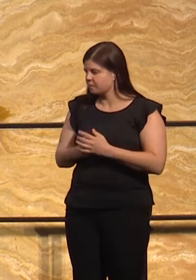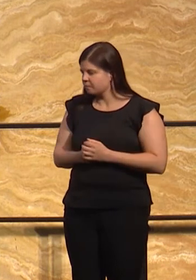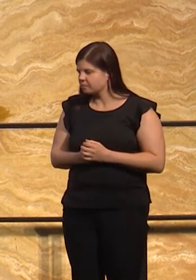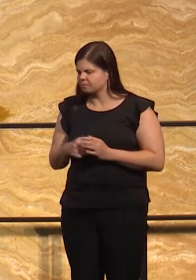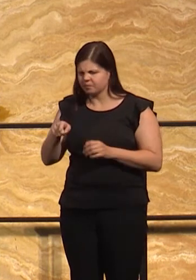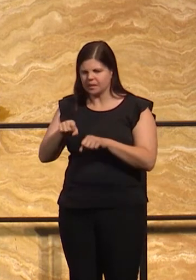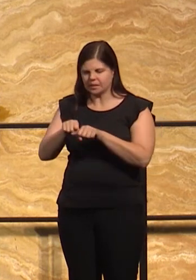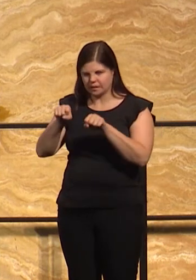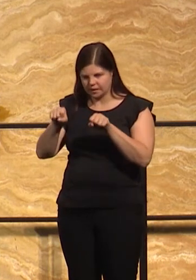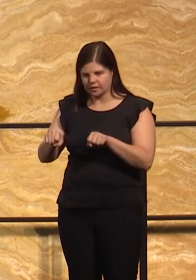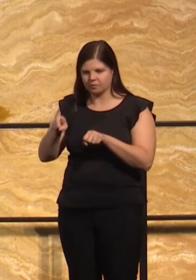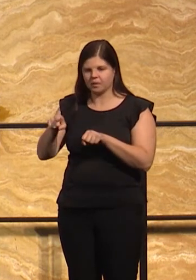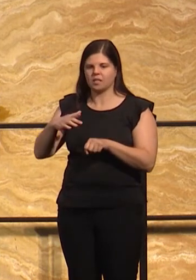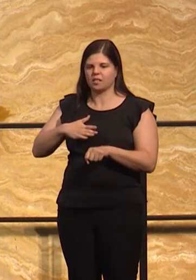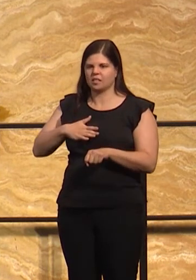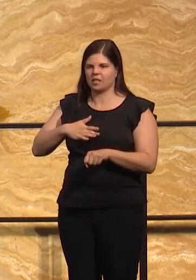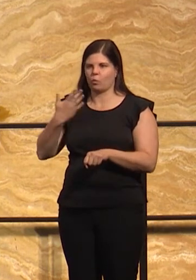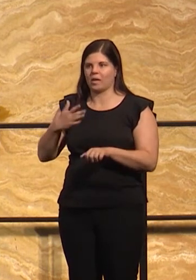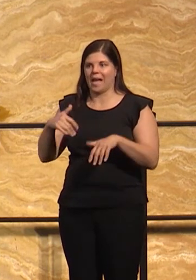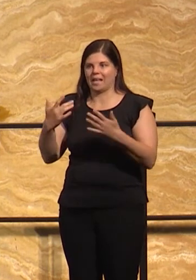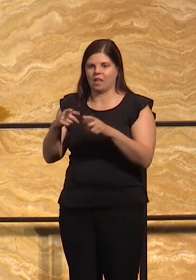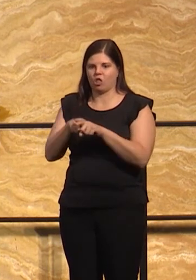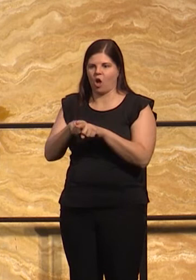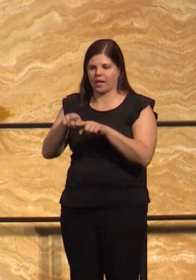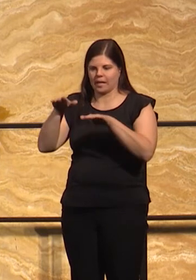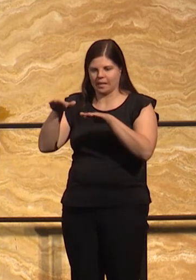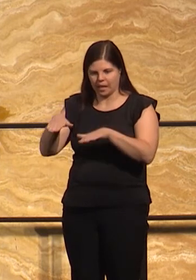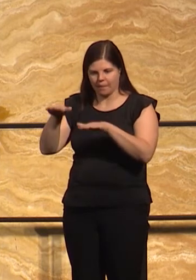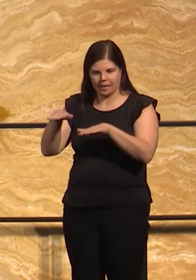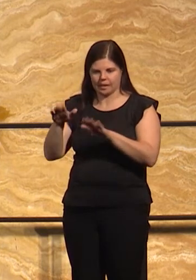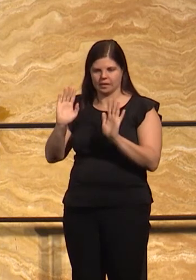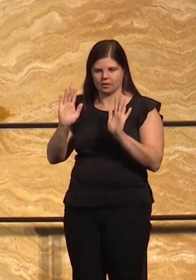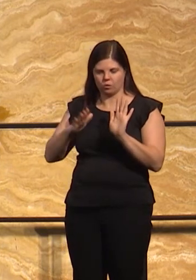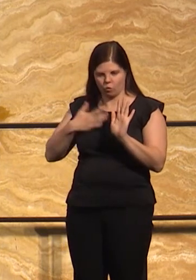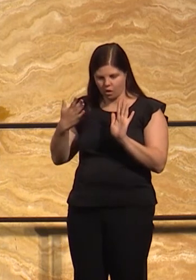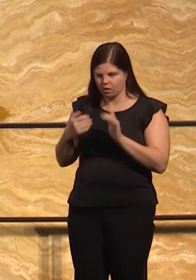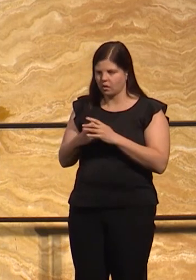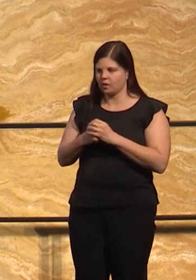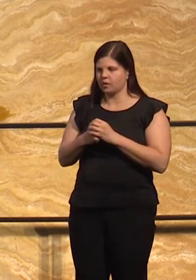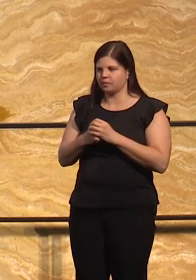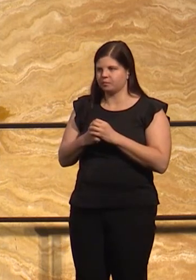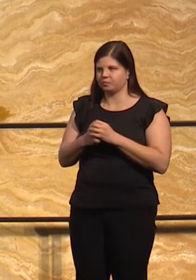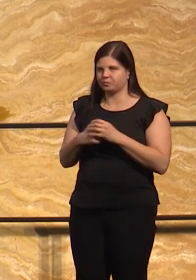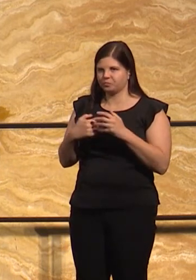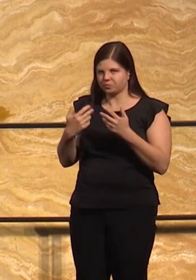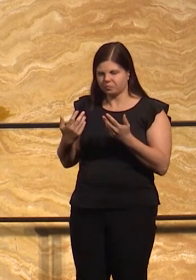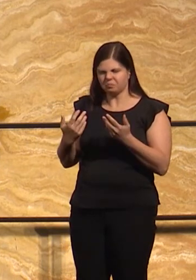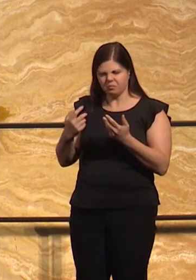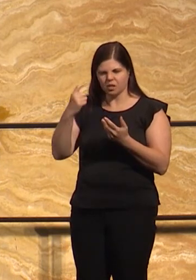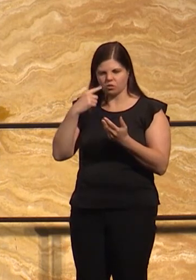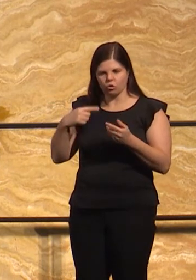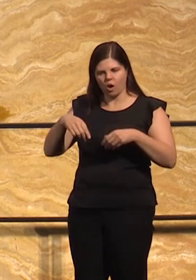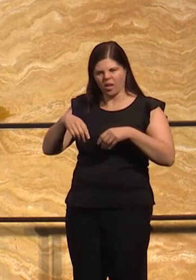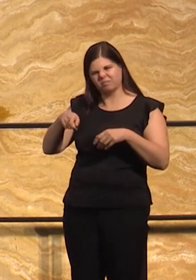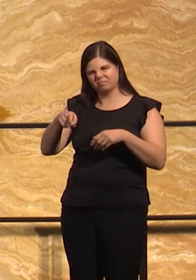didn't want anything that looked like an Islamic courts union, even though it seemed to be building some kind of mutuality with the people